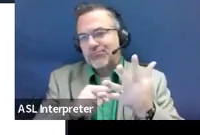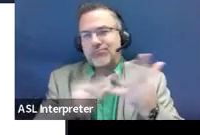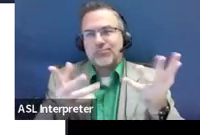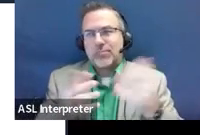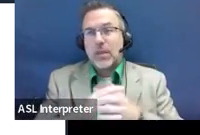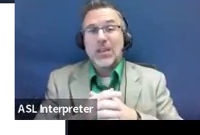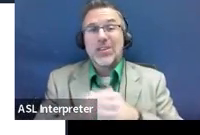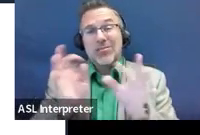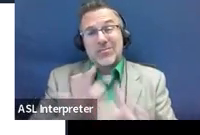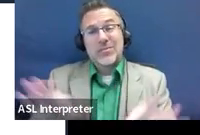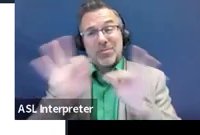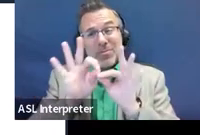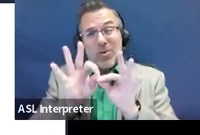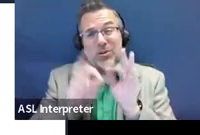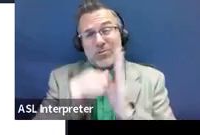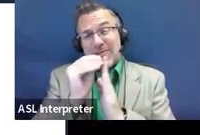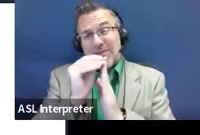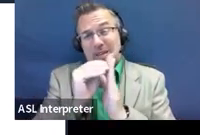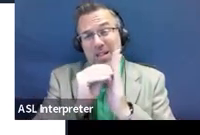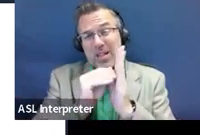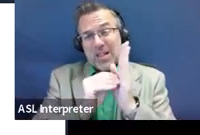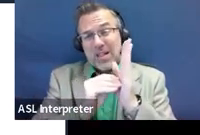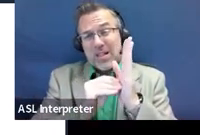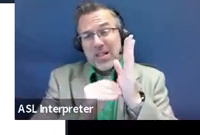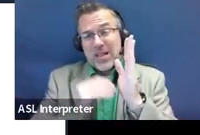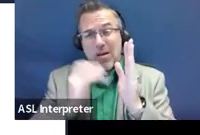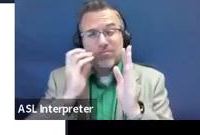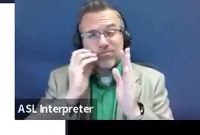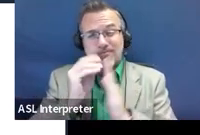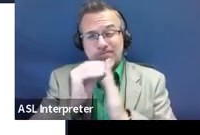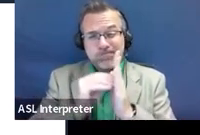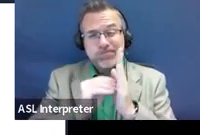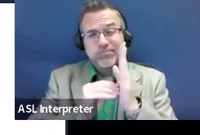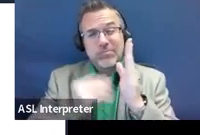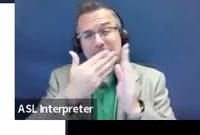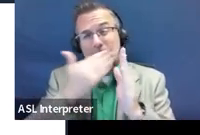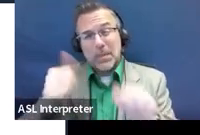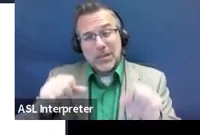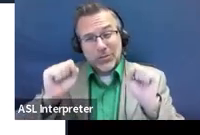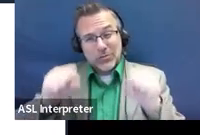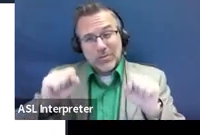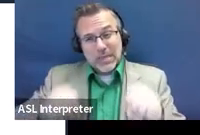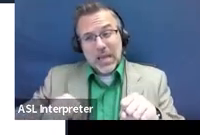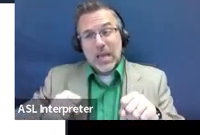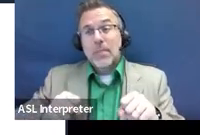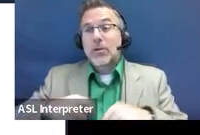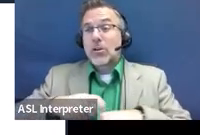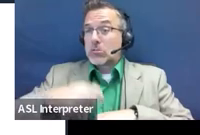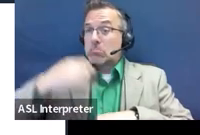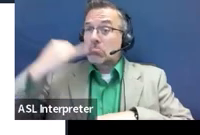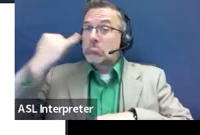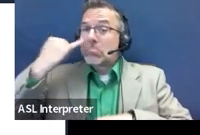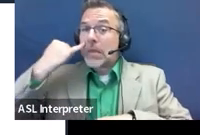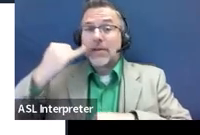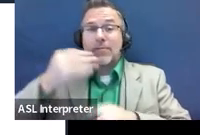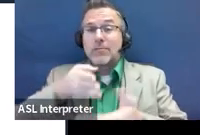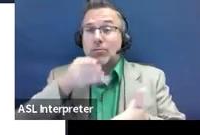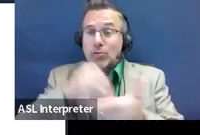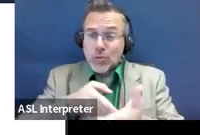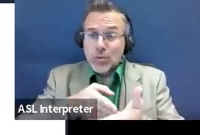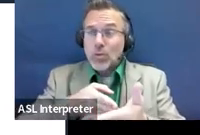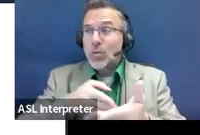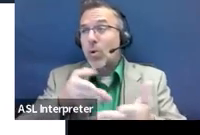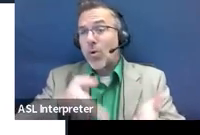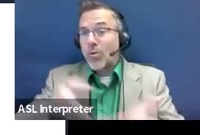this out to the best of your ability, because when they review these, if a legal situation were to come